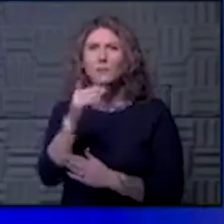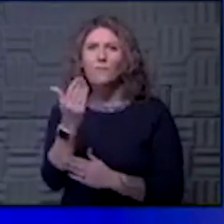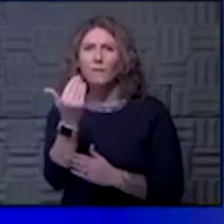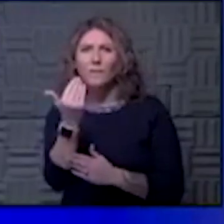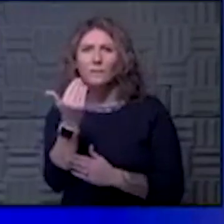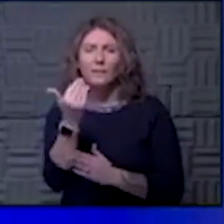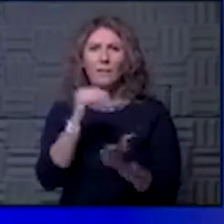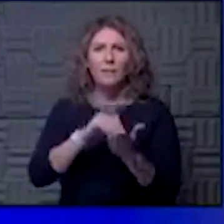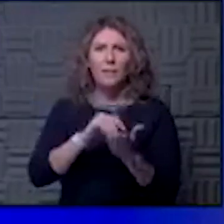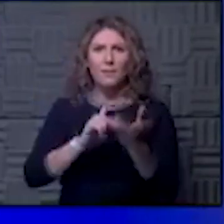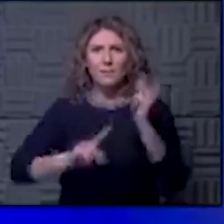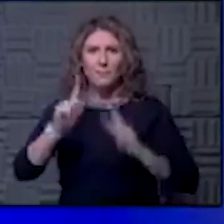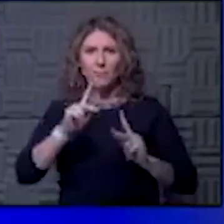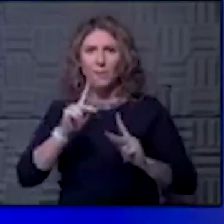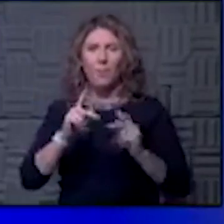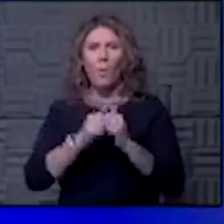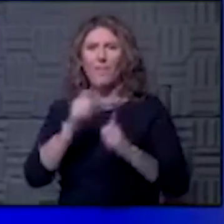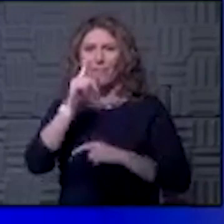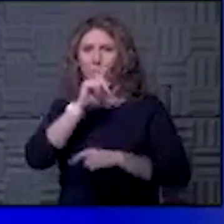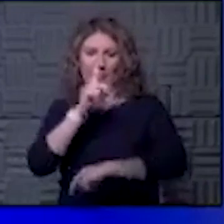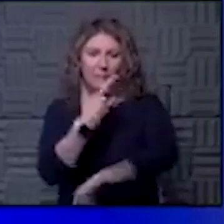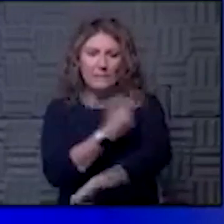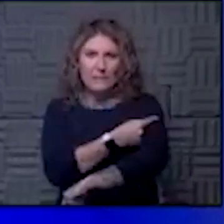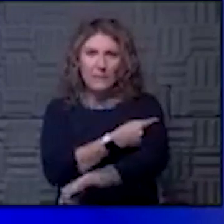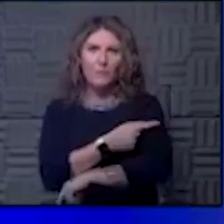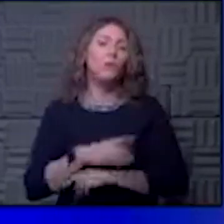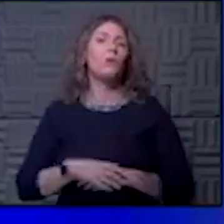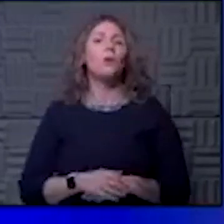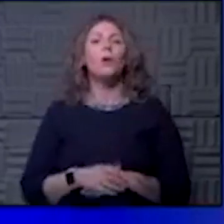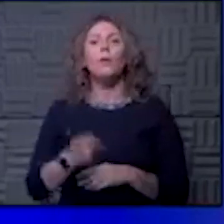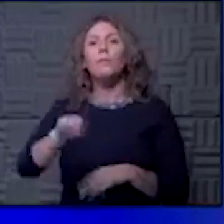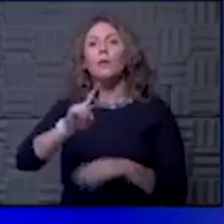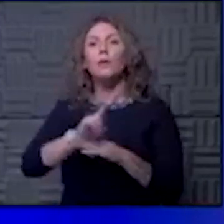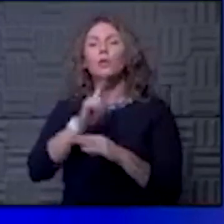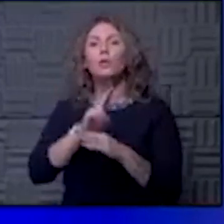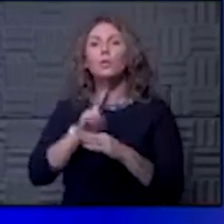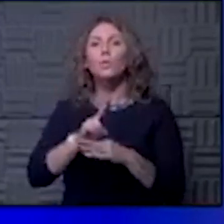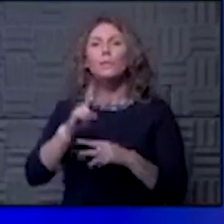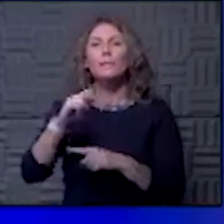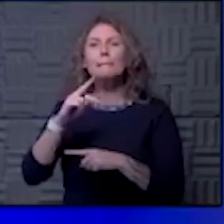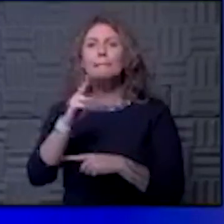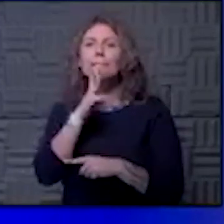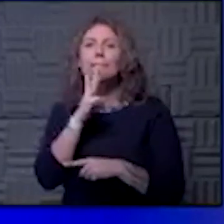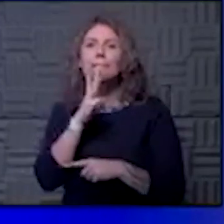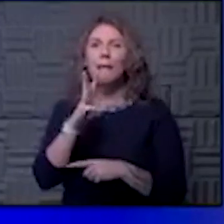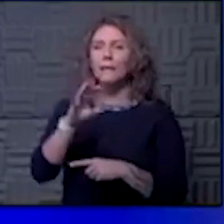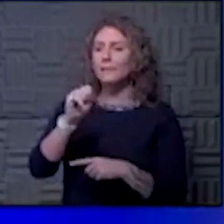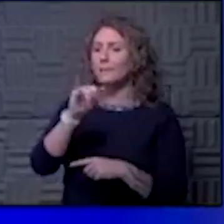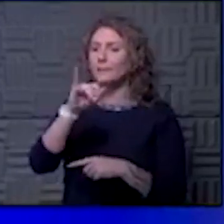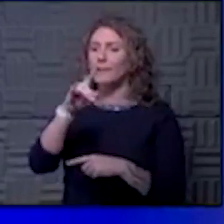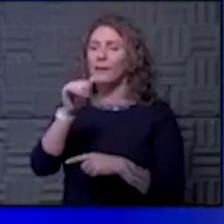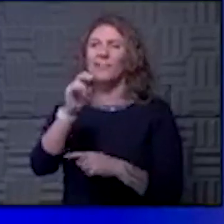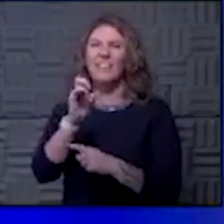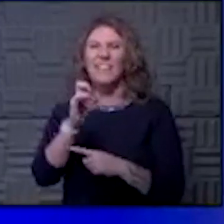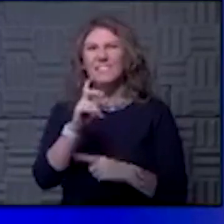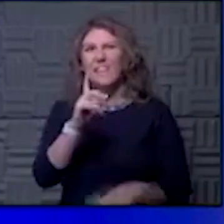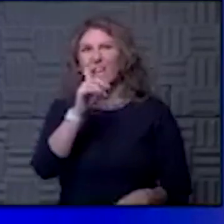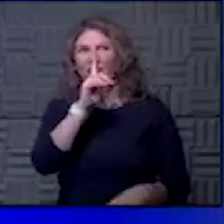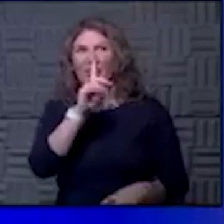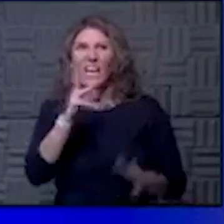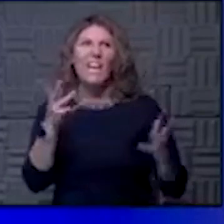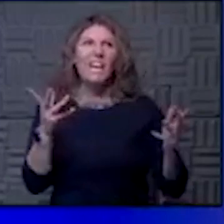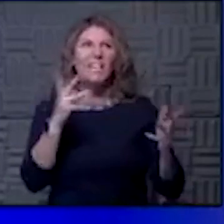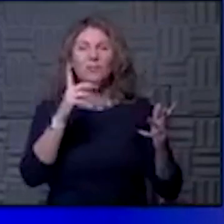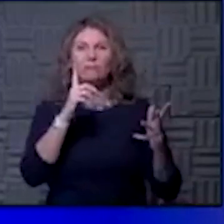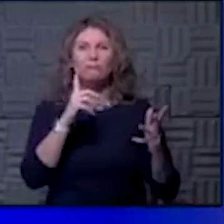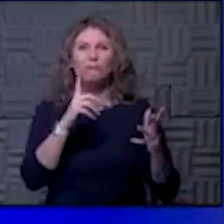in the placebo arm, which is, again, they were using saline for this placebo, which is kind of fake